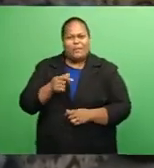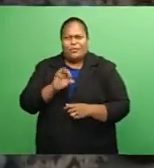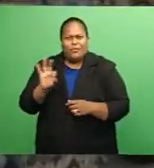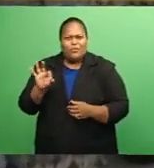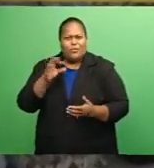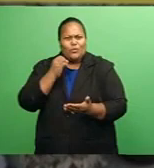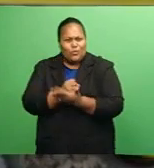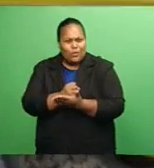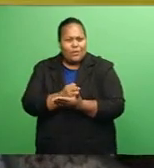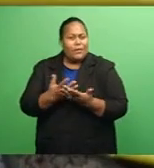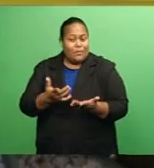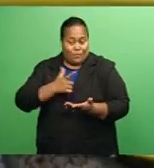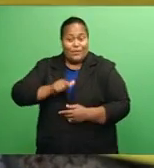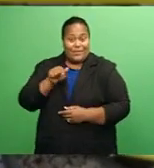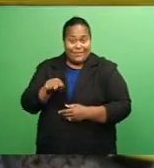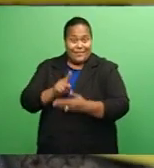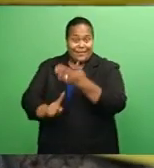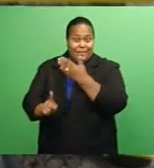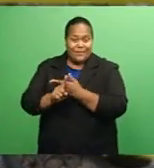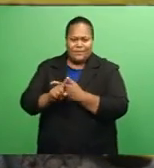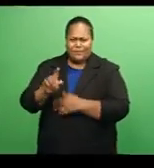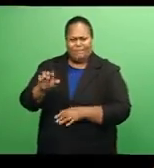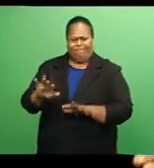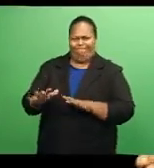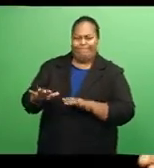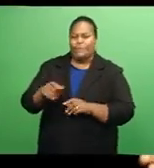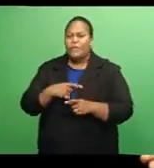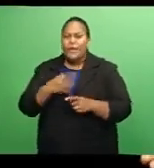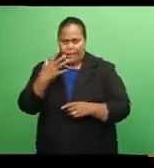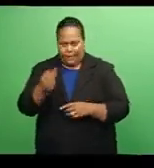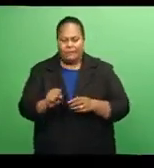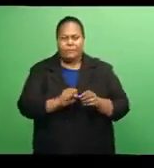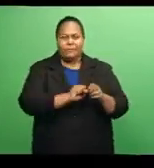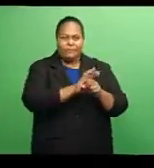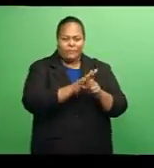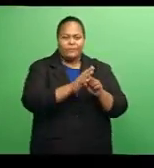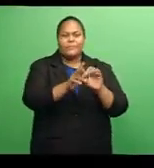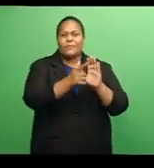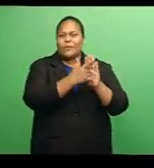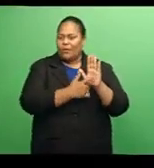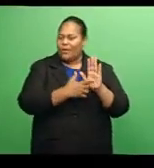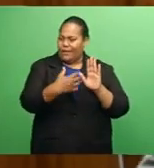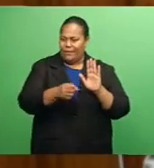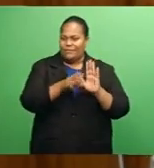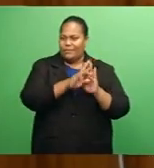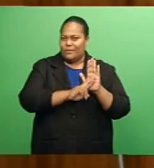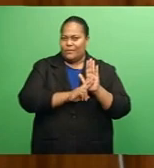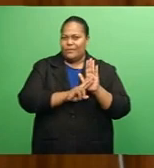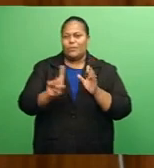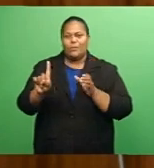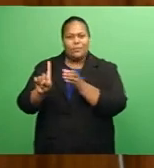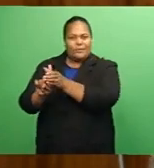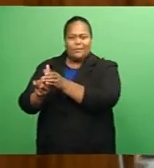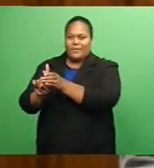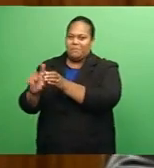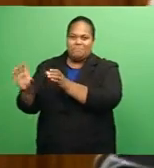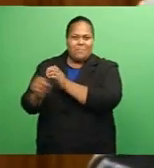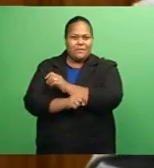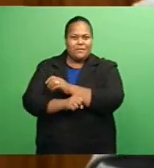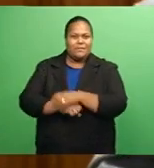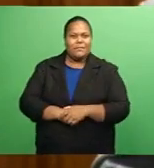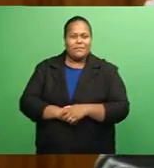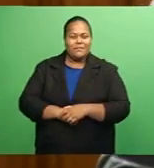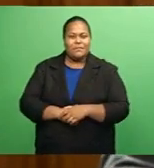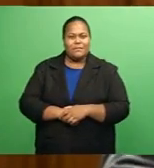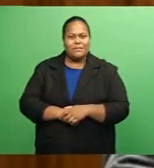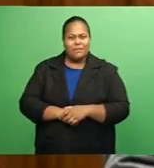that, there will be still quarantine conditions applied to those who are vaccinated. While science has proven that the new